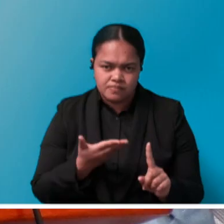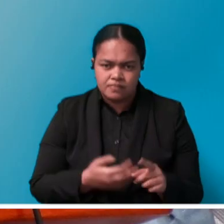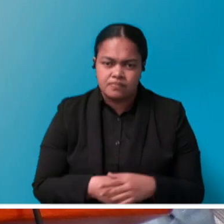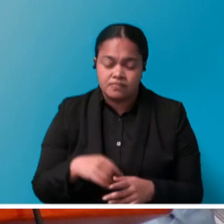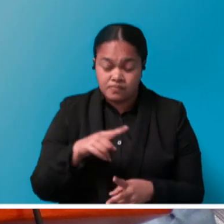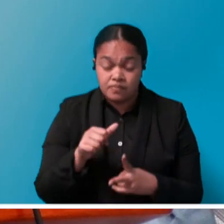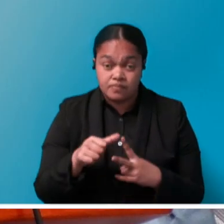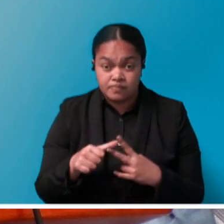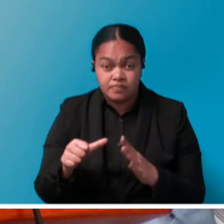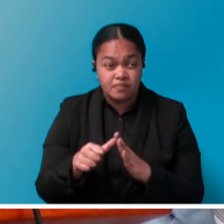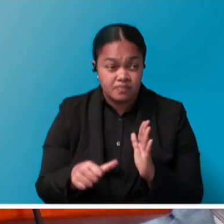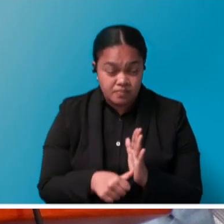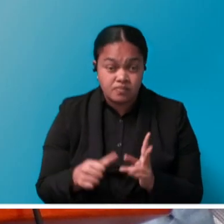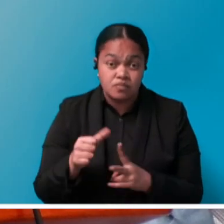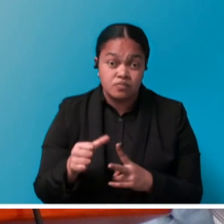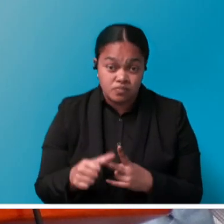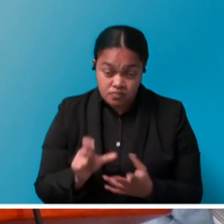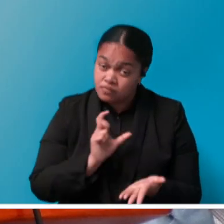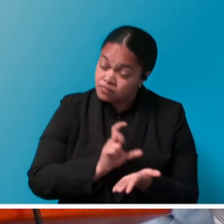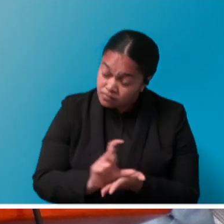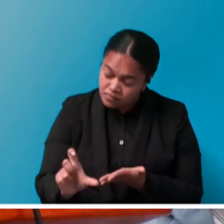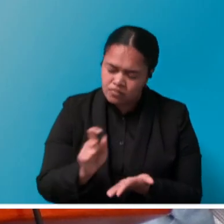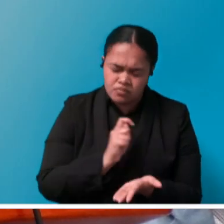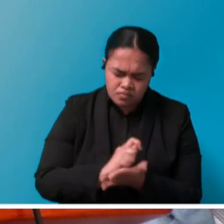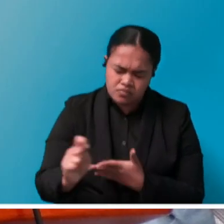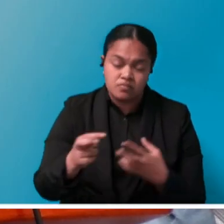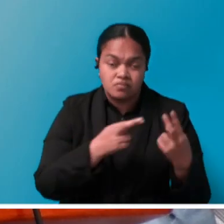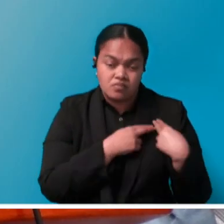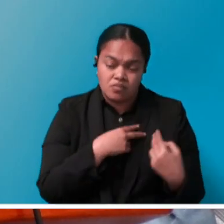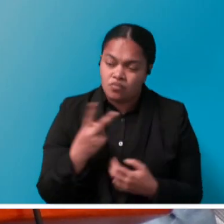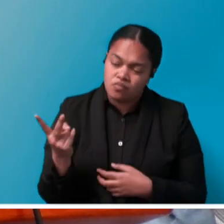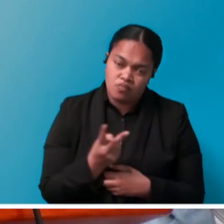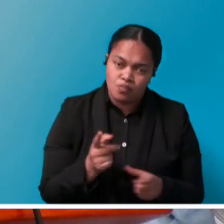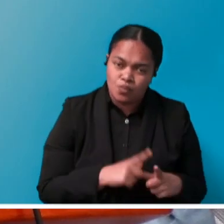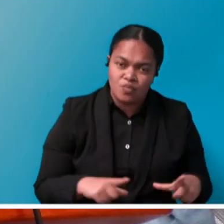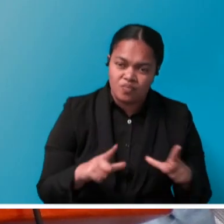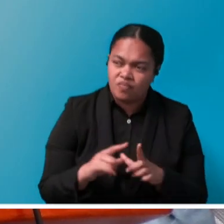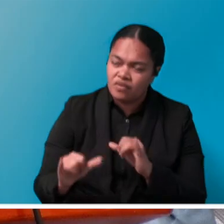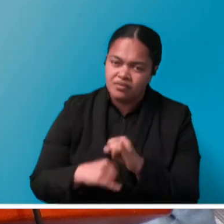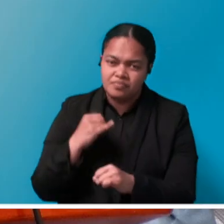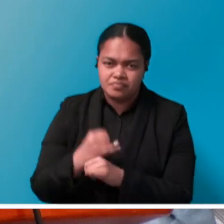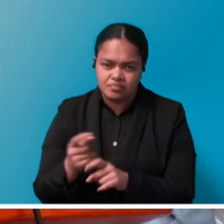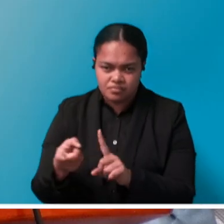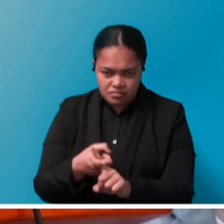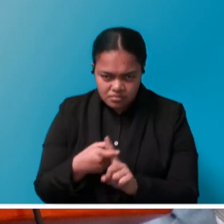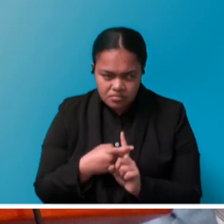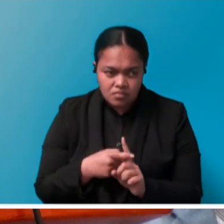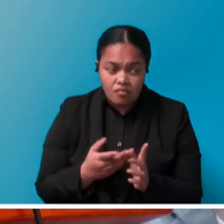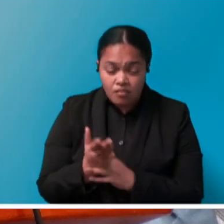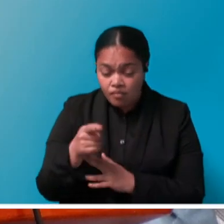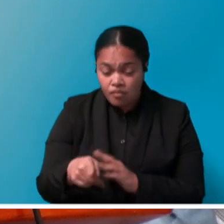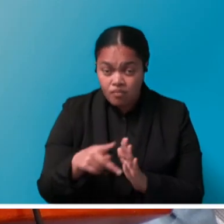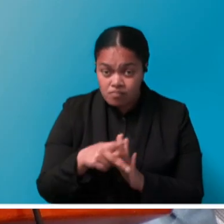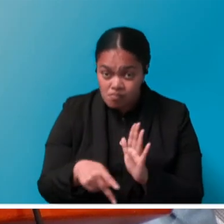The Act also introduces clear and transparent rules for both local and international adoptions. Through this policy, the Department